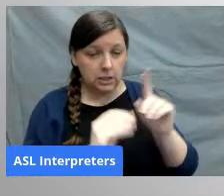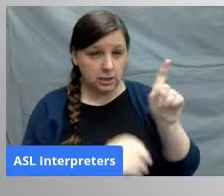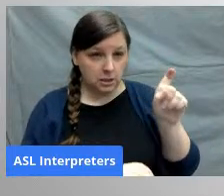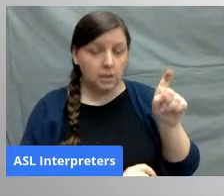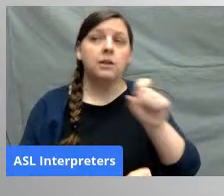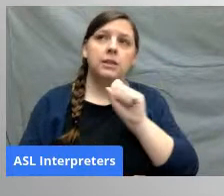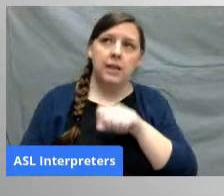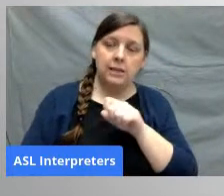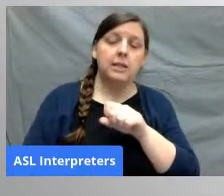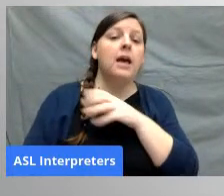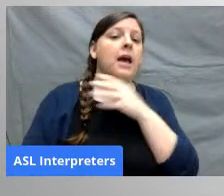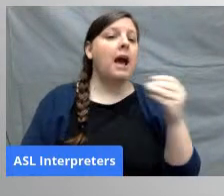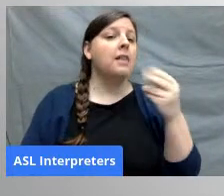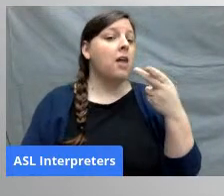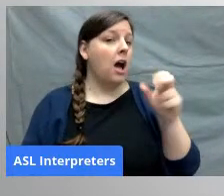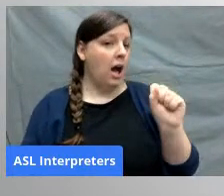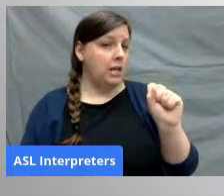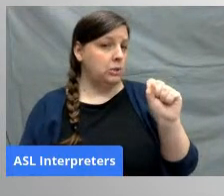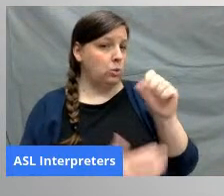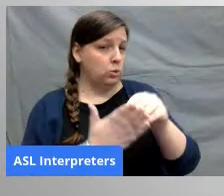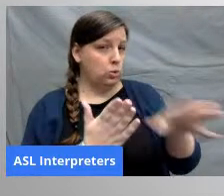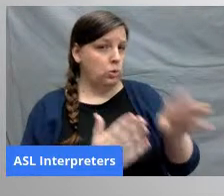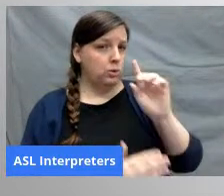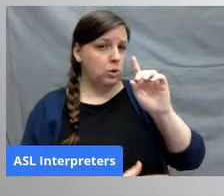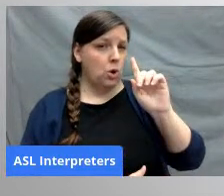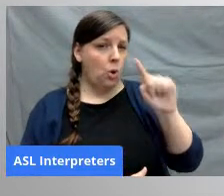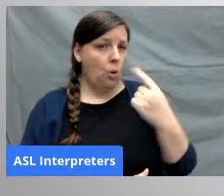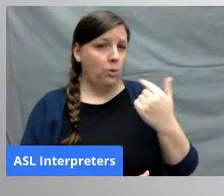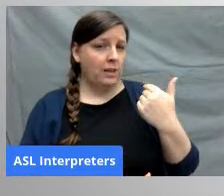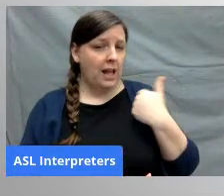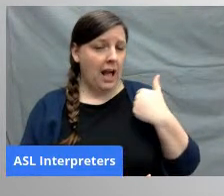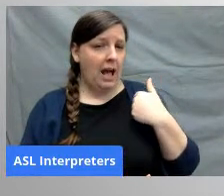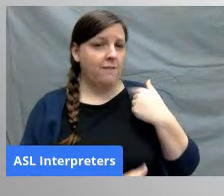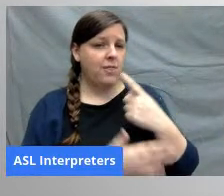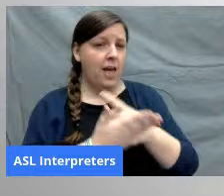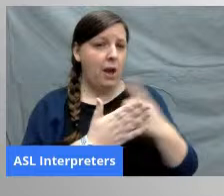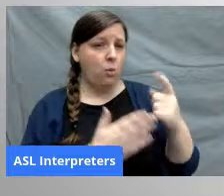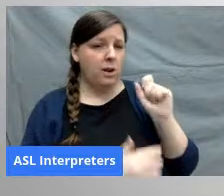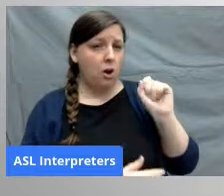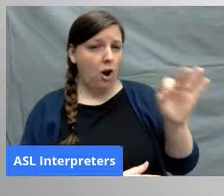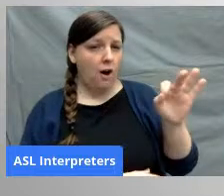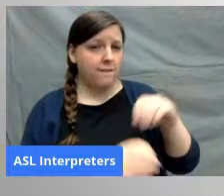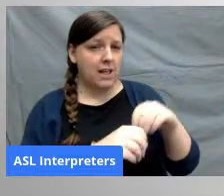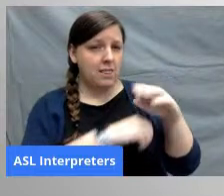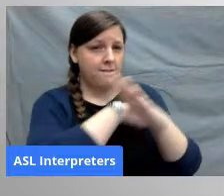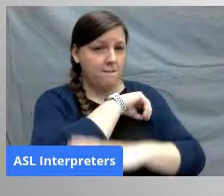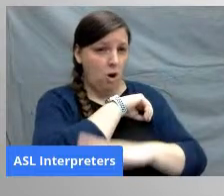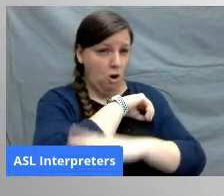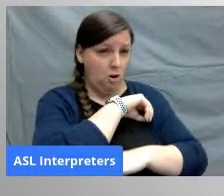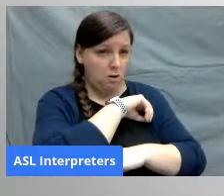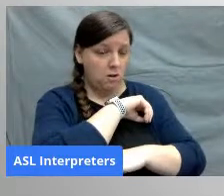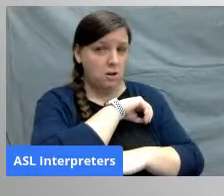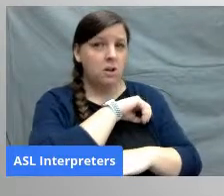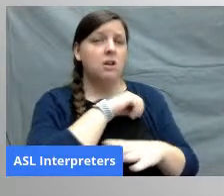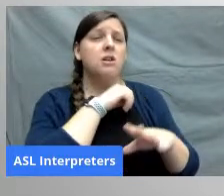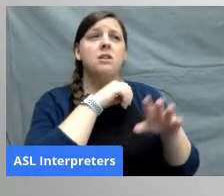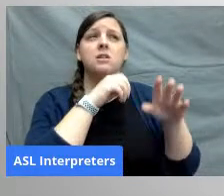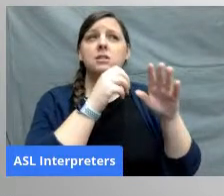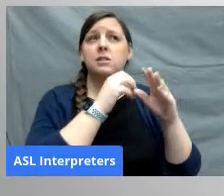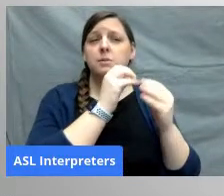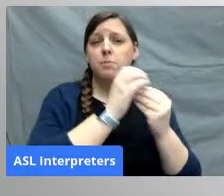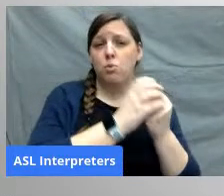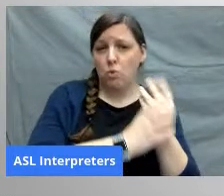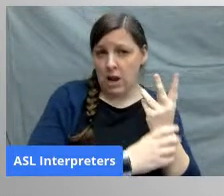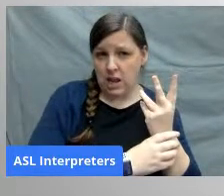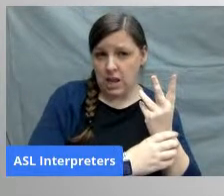high school students only have the week off in the fall, but in the spring, it's